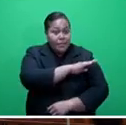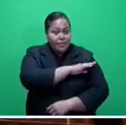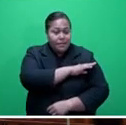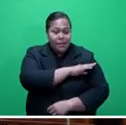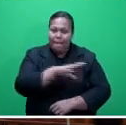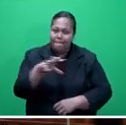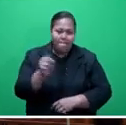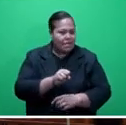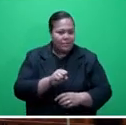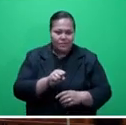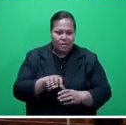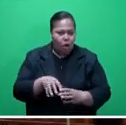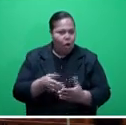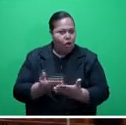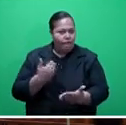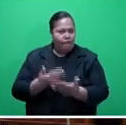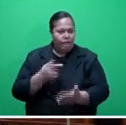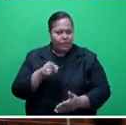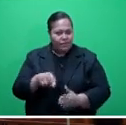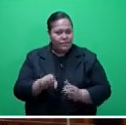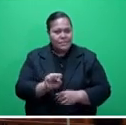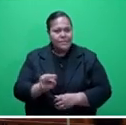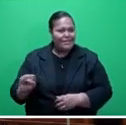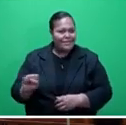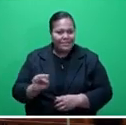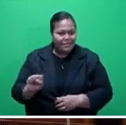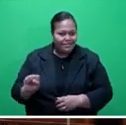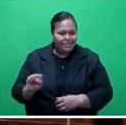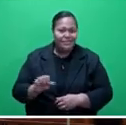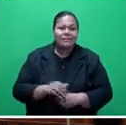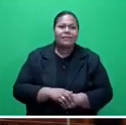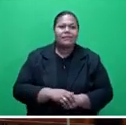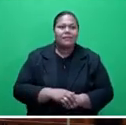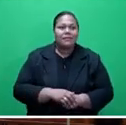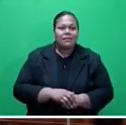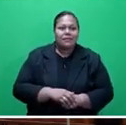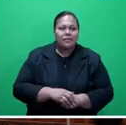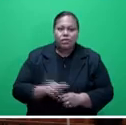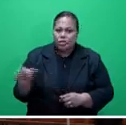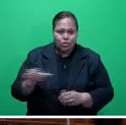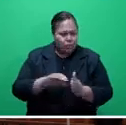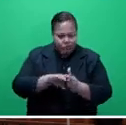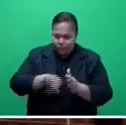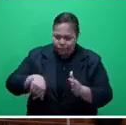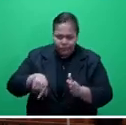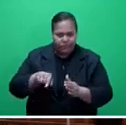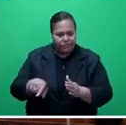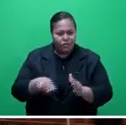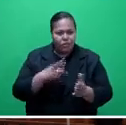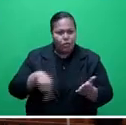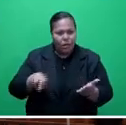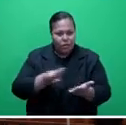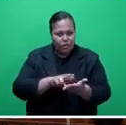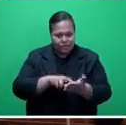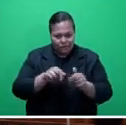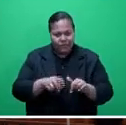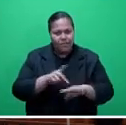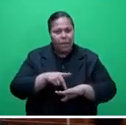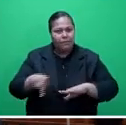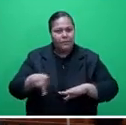withdraws that statement and that they be expunged from the records of Parliament. Thank you, sir.